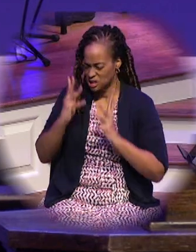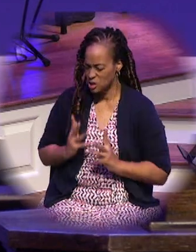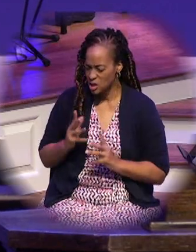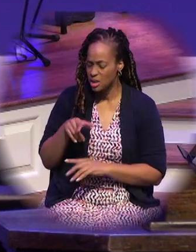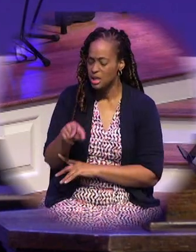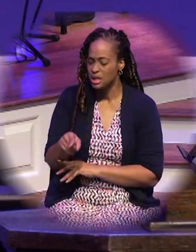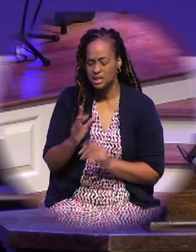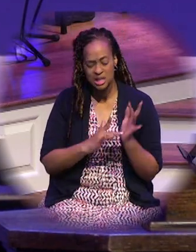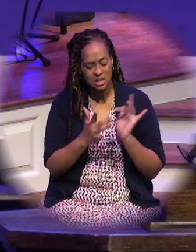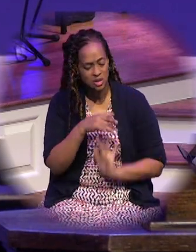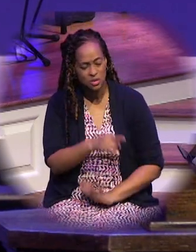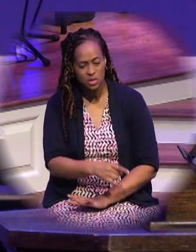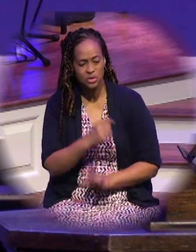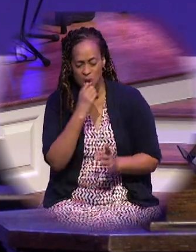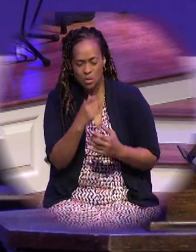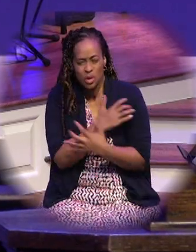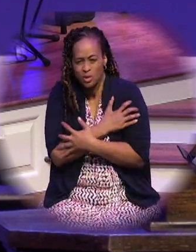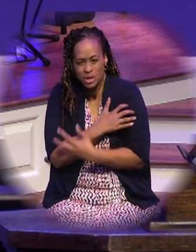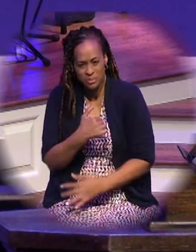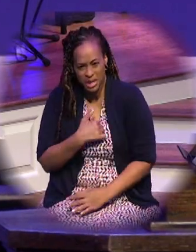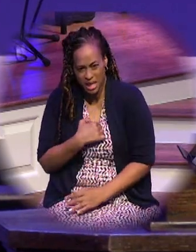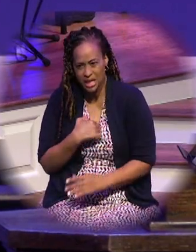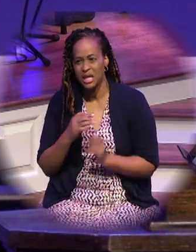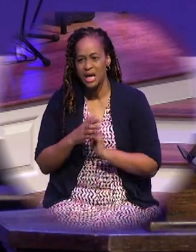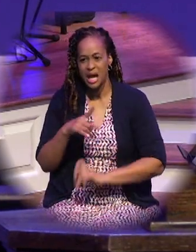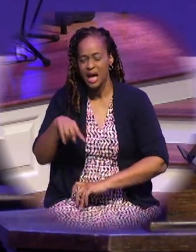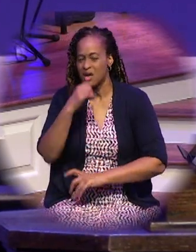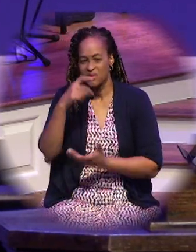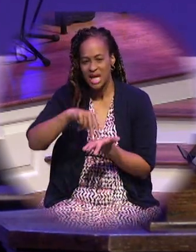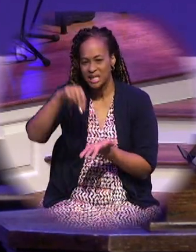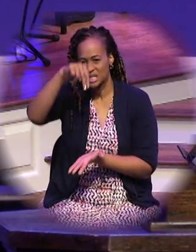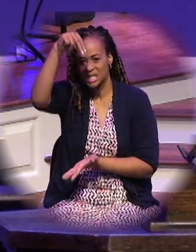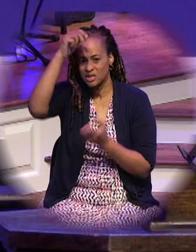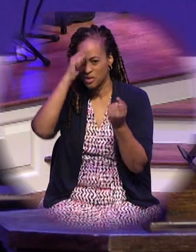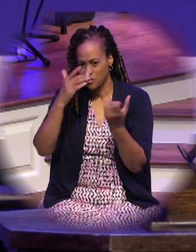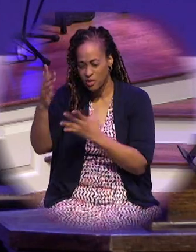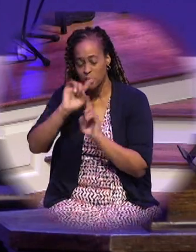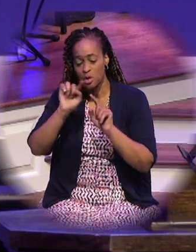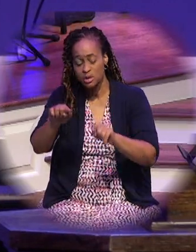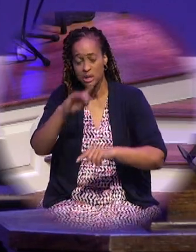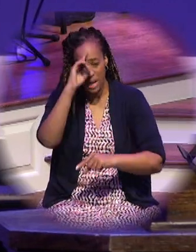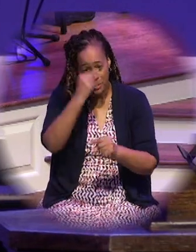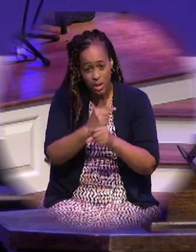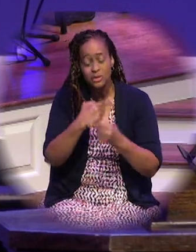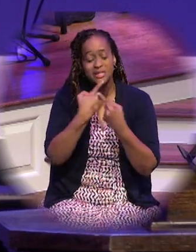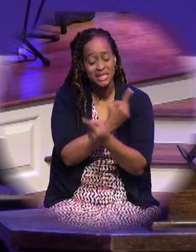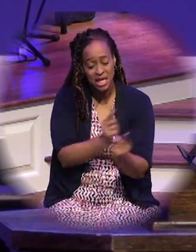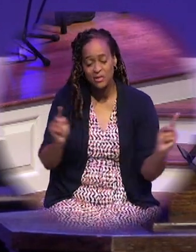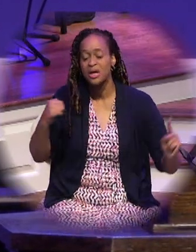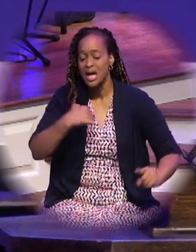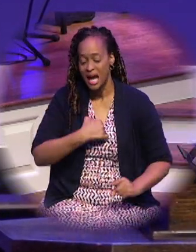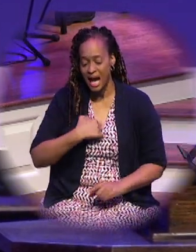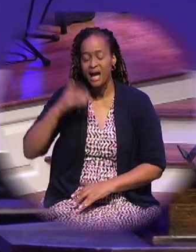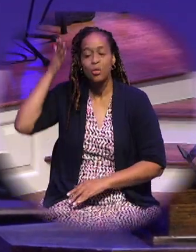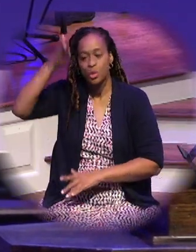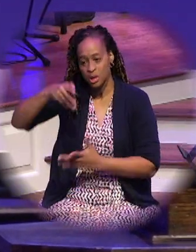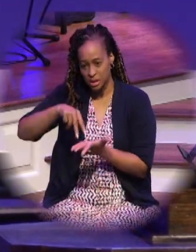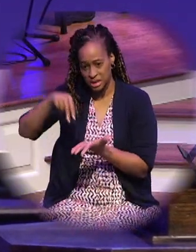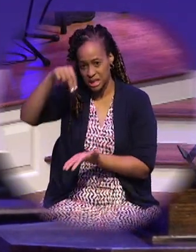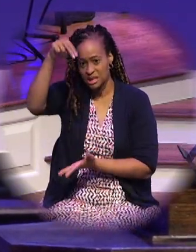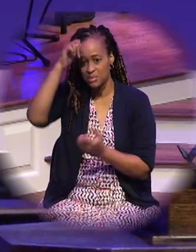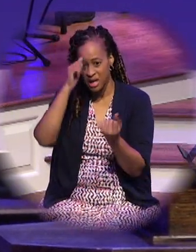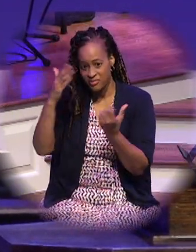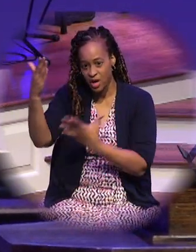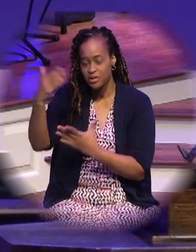And Jesus said, do not hold on to me, for I have not yet ascended to the Father. Go instead to my brothers and tell them, I am ascending to my Father